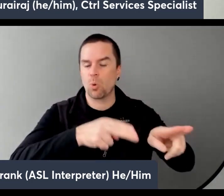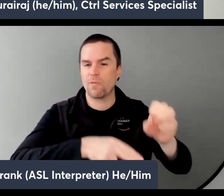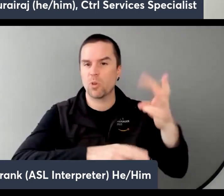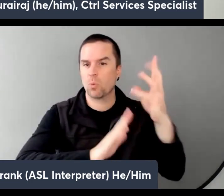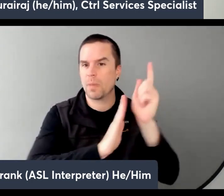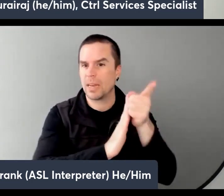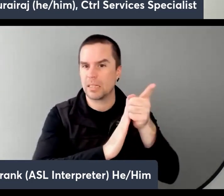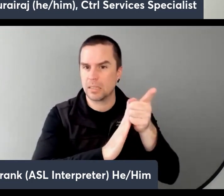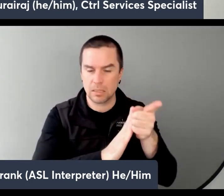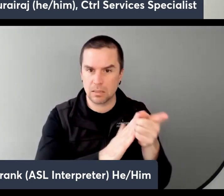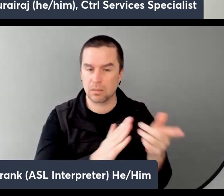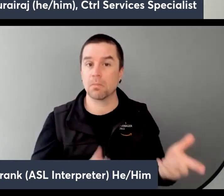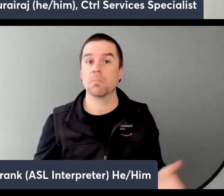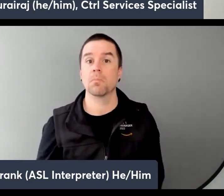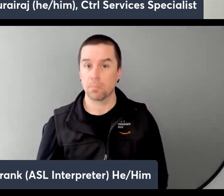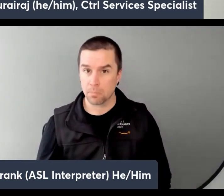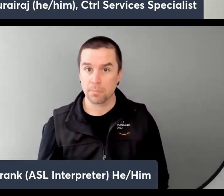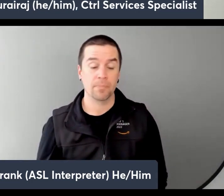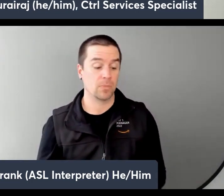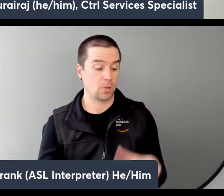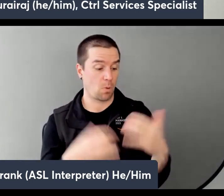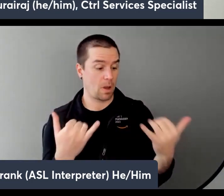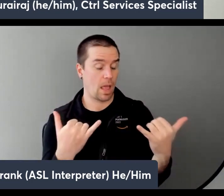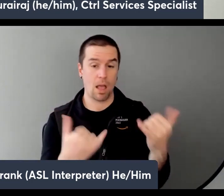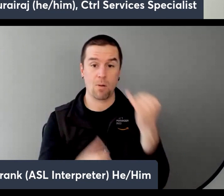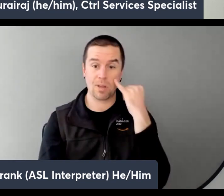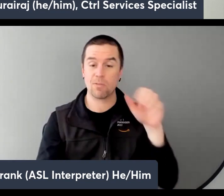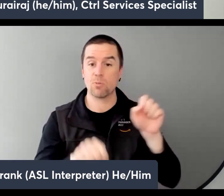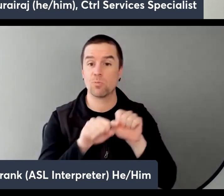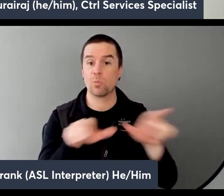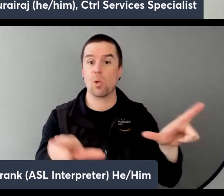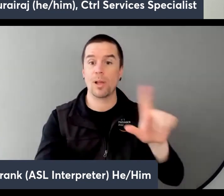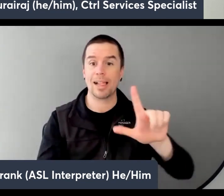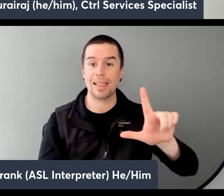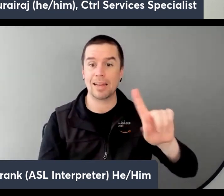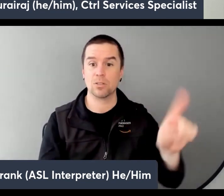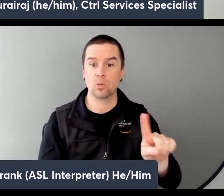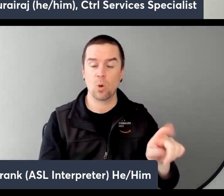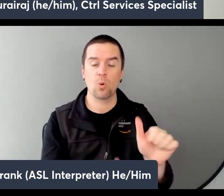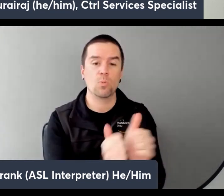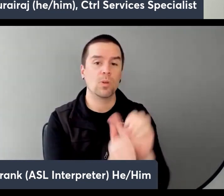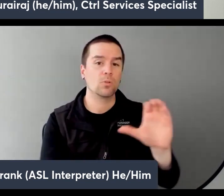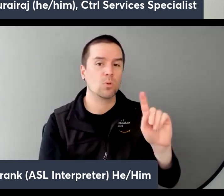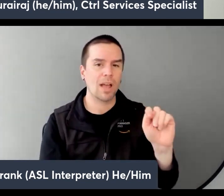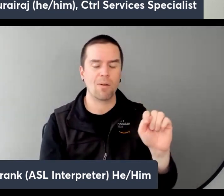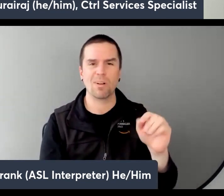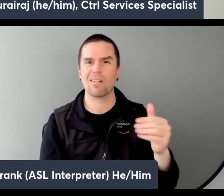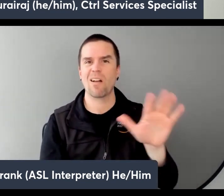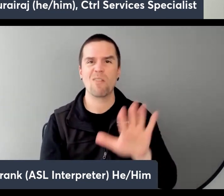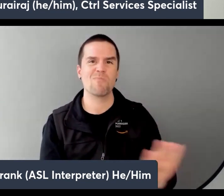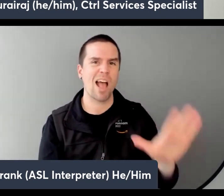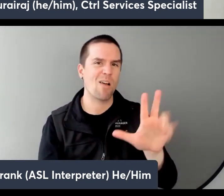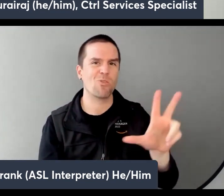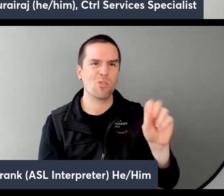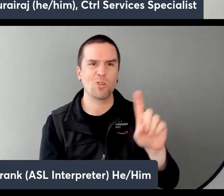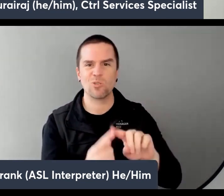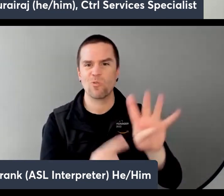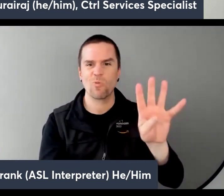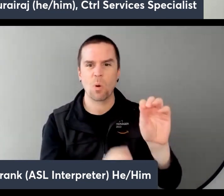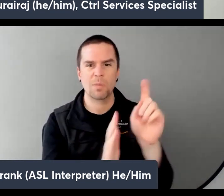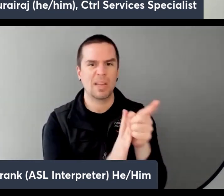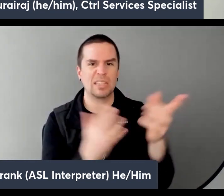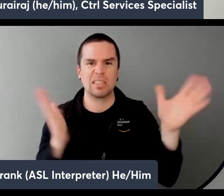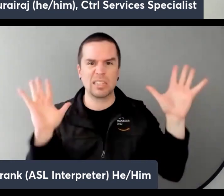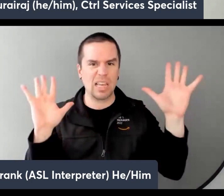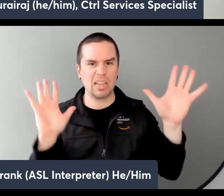if you were to deploy a landing zone with Control Tower, it takes somewhere around 30 to 40 minutes with everything that comes out of the